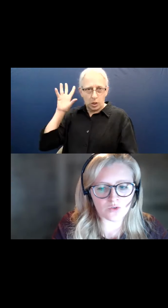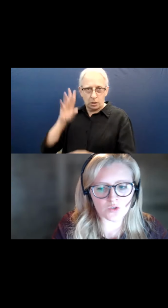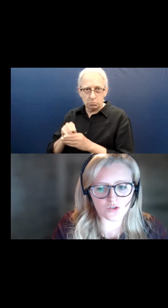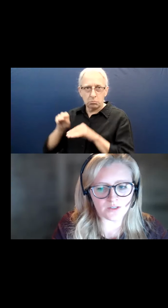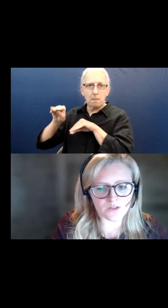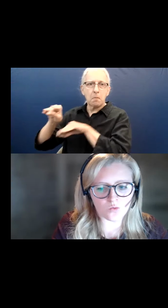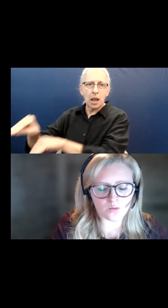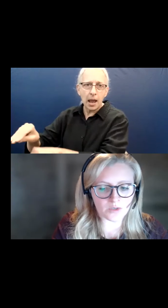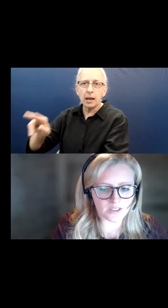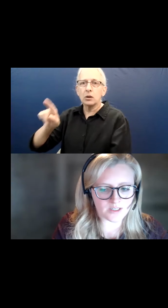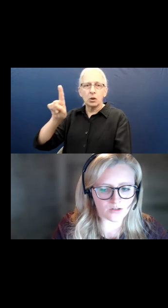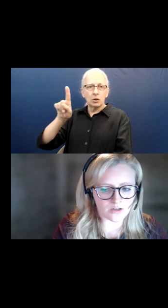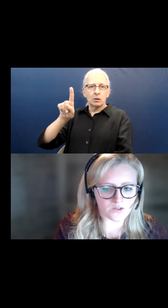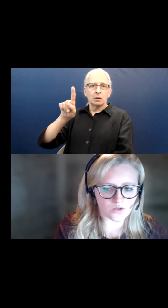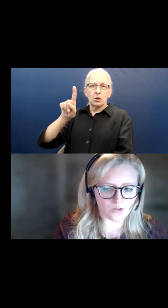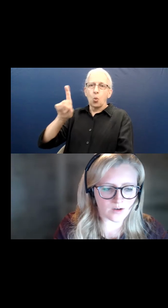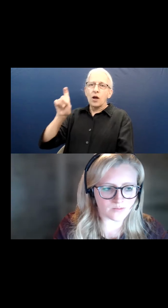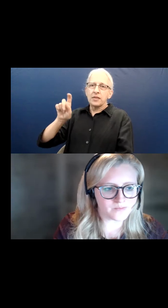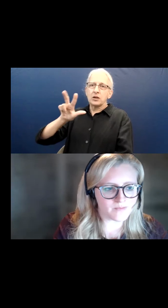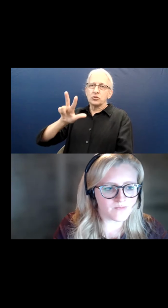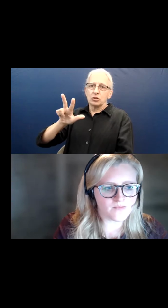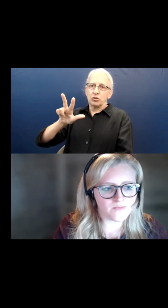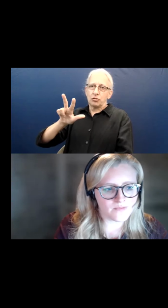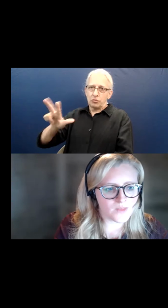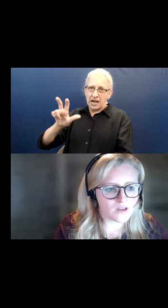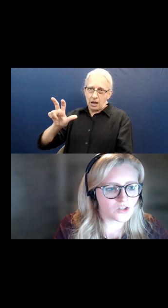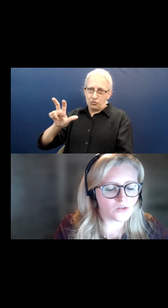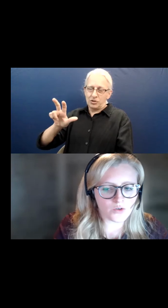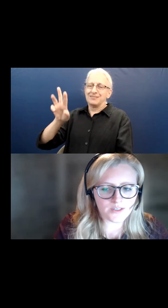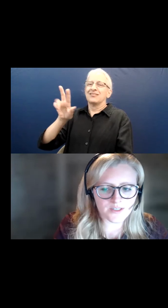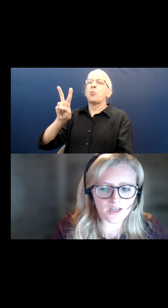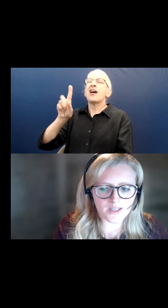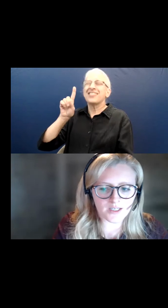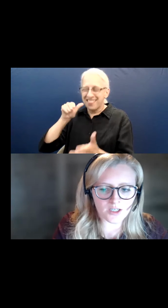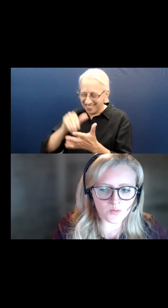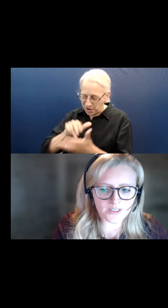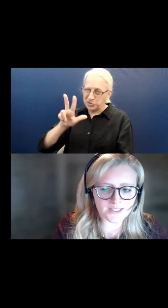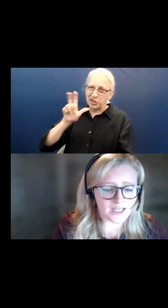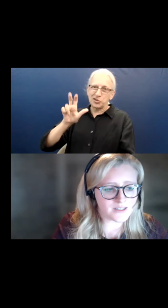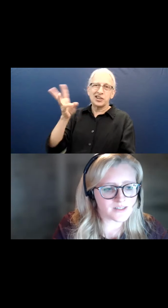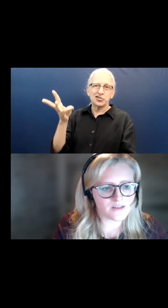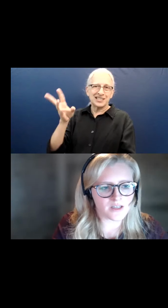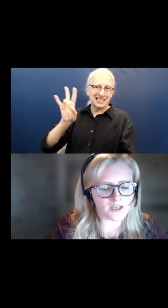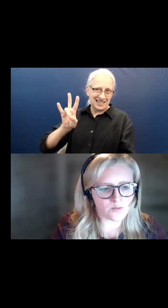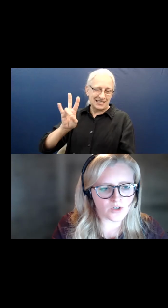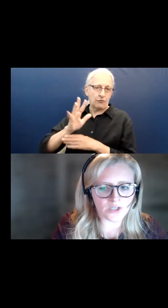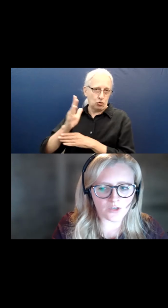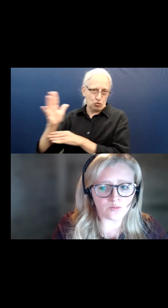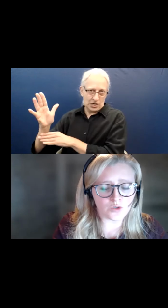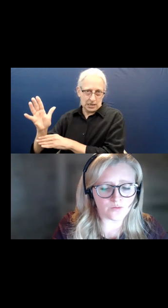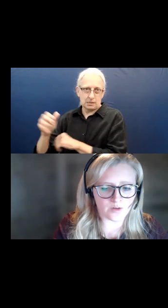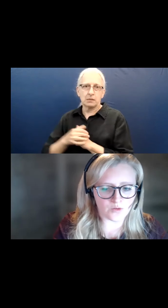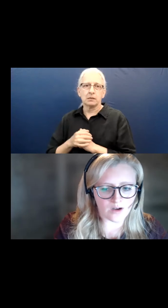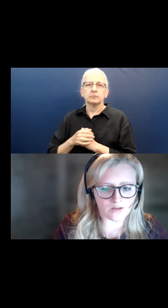338 of those trees will be planted along the sewer route. You'll notice that that number is less than the number